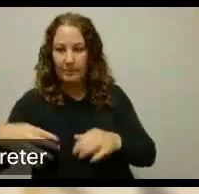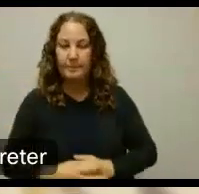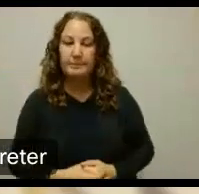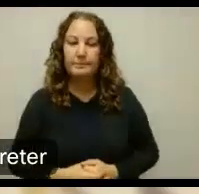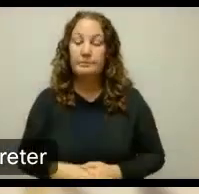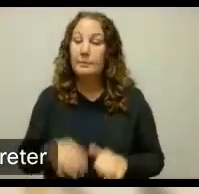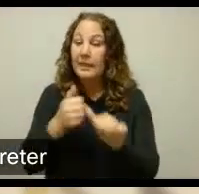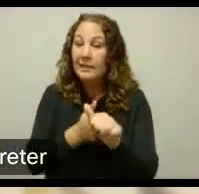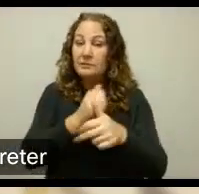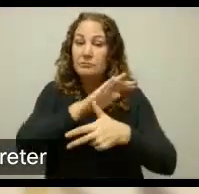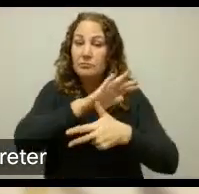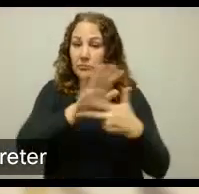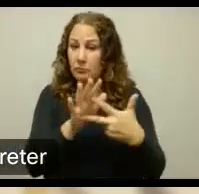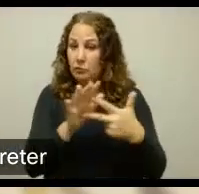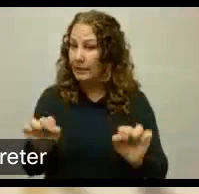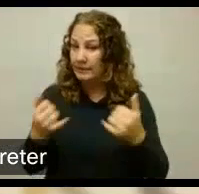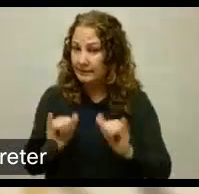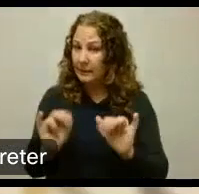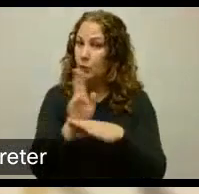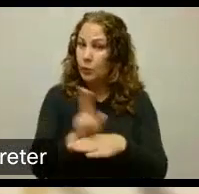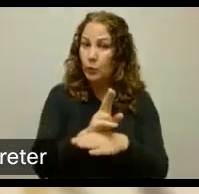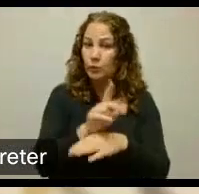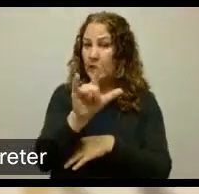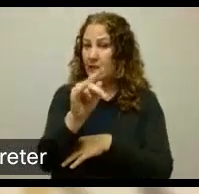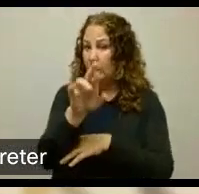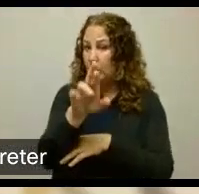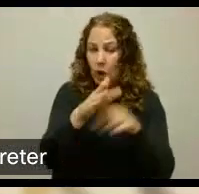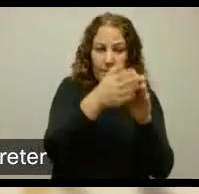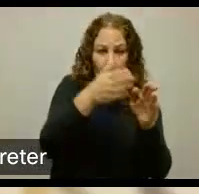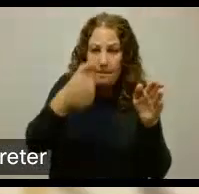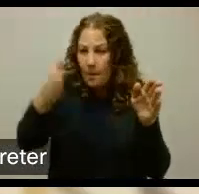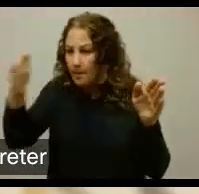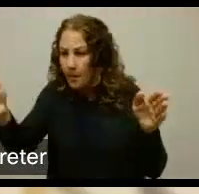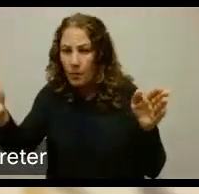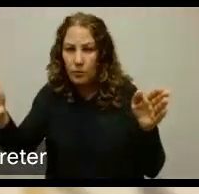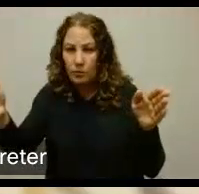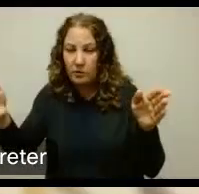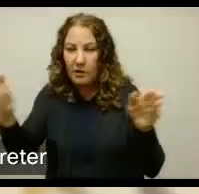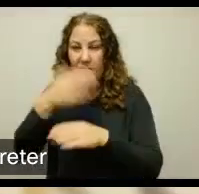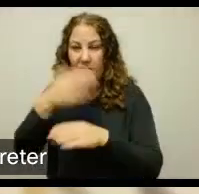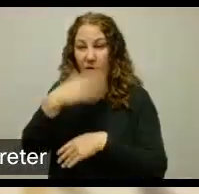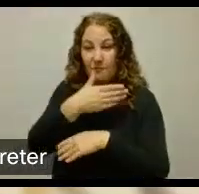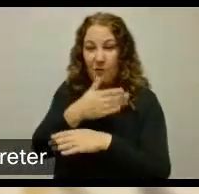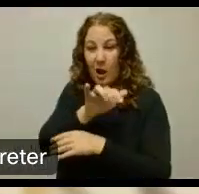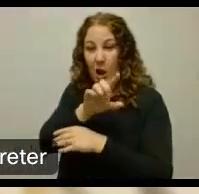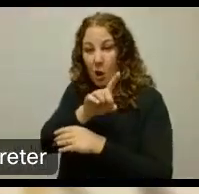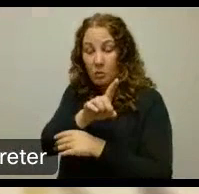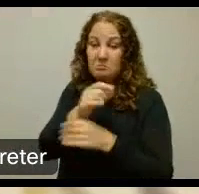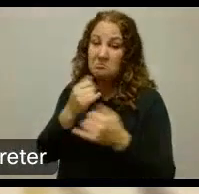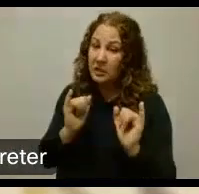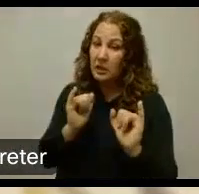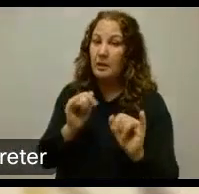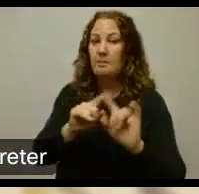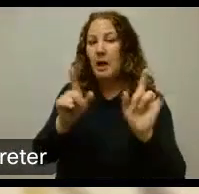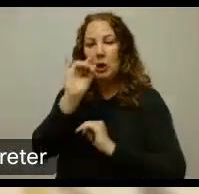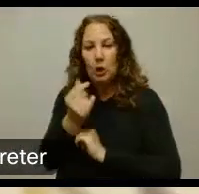each of these cases, though, you can still use linear structure and you can still front-load your message. It just might look a little bit different because